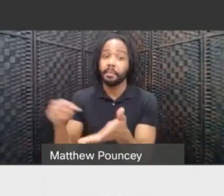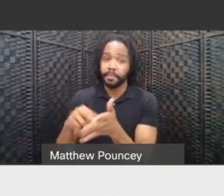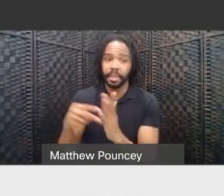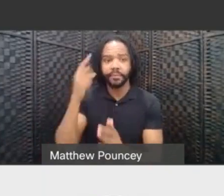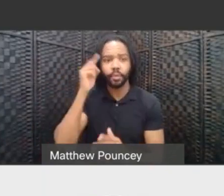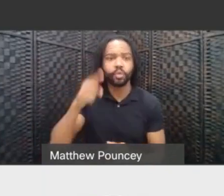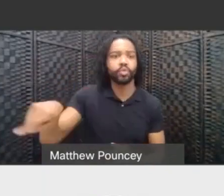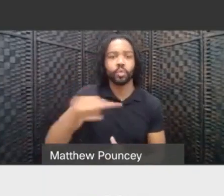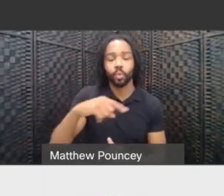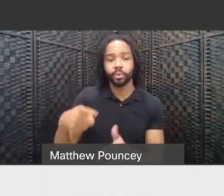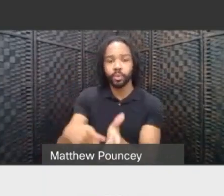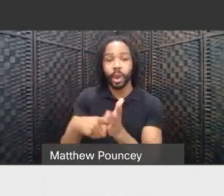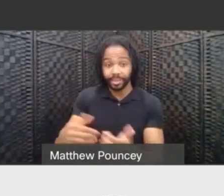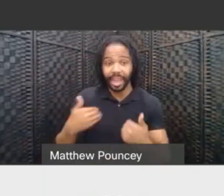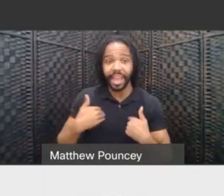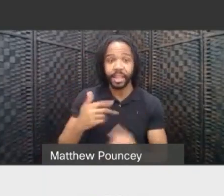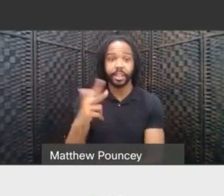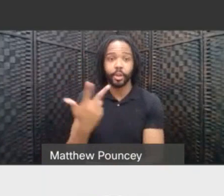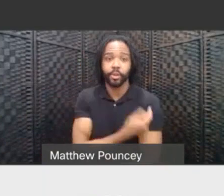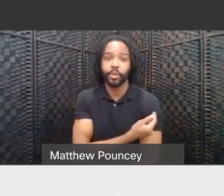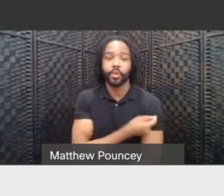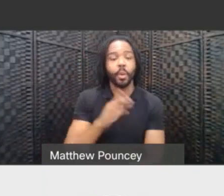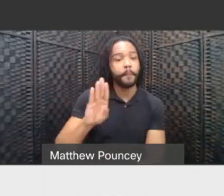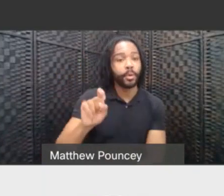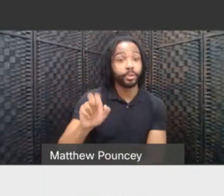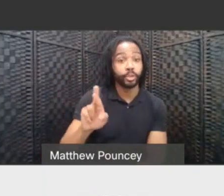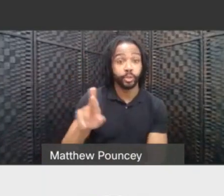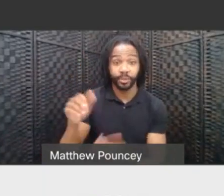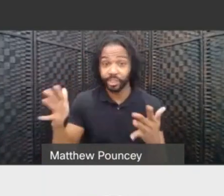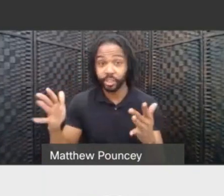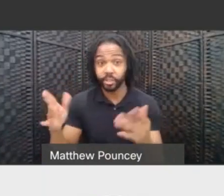are required to have a booster, whether they have that booster.